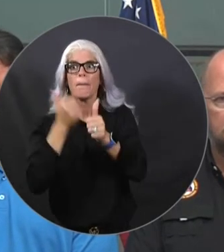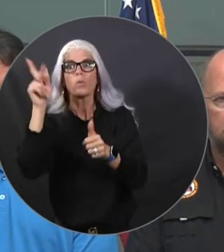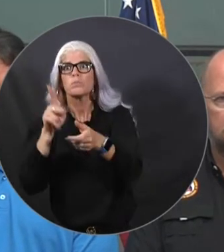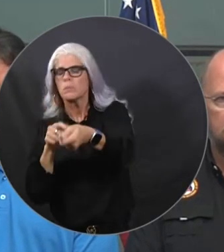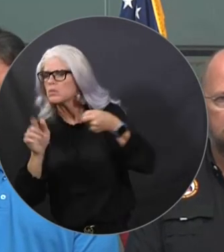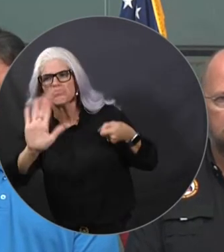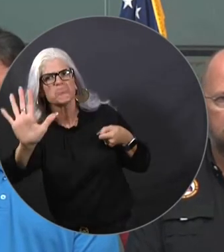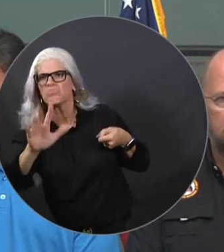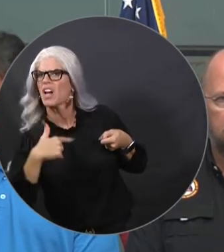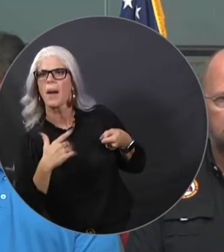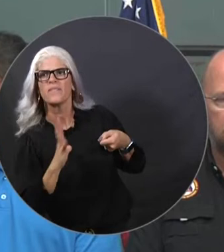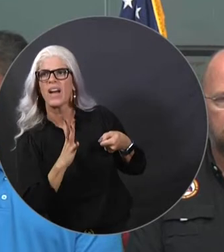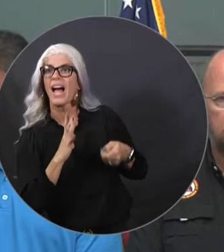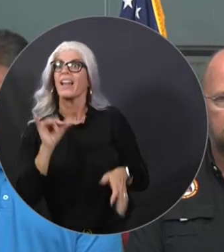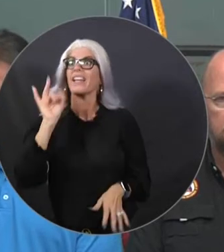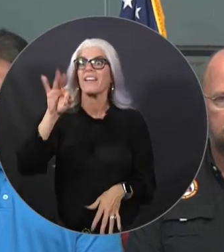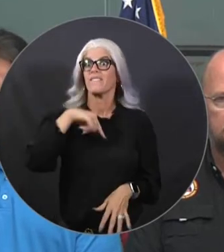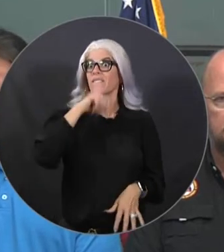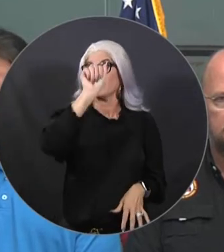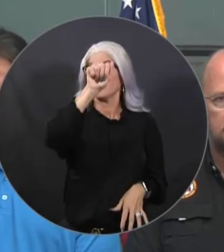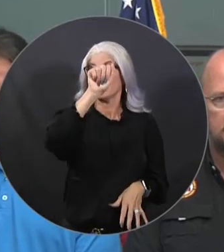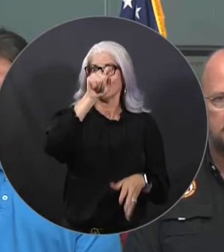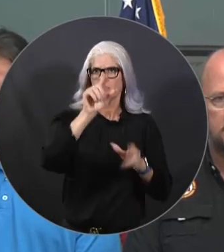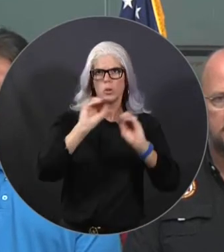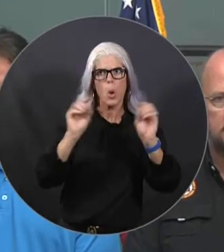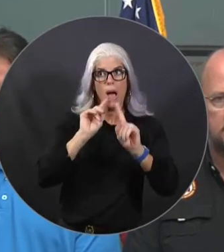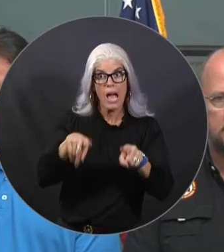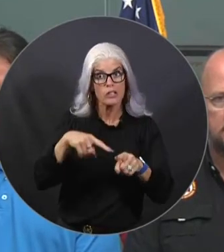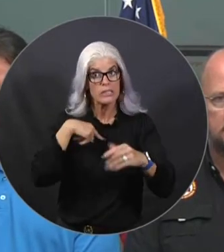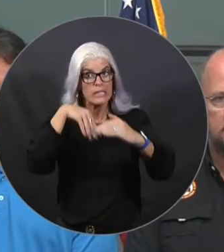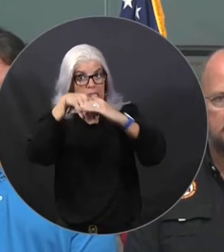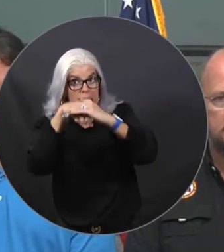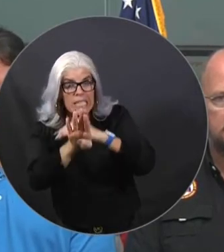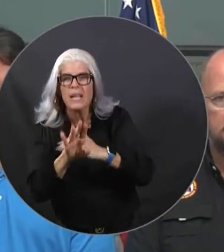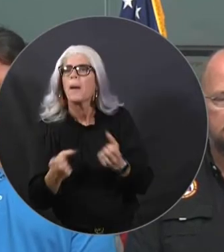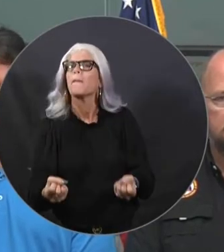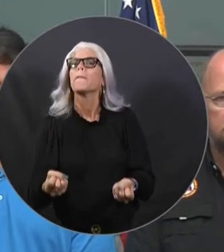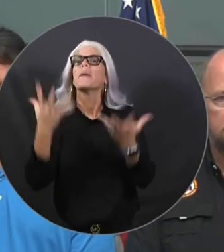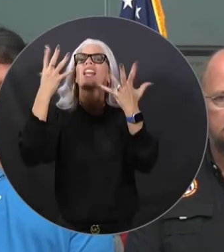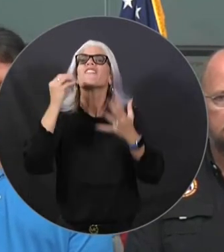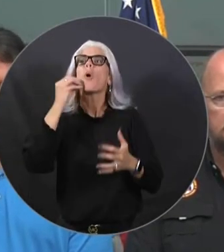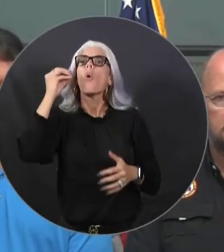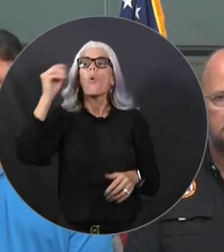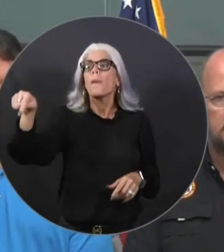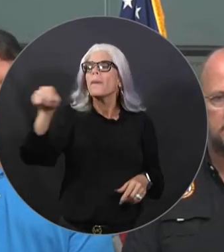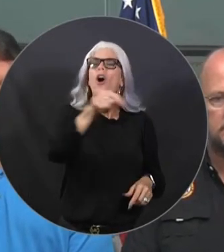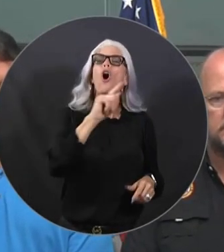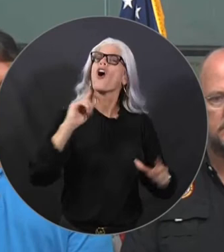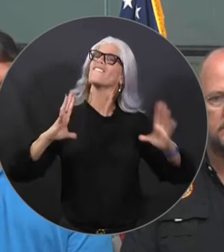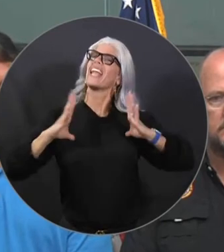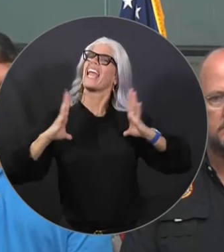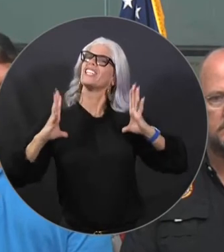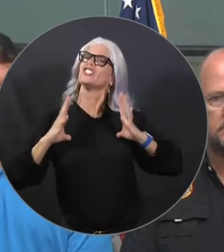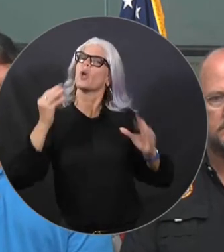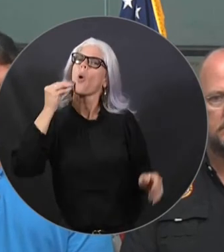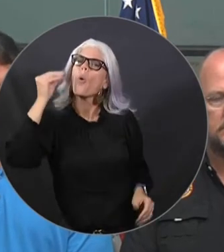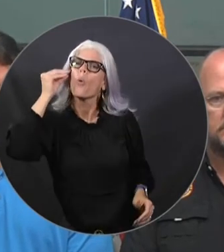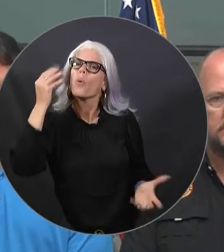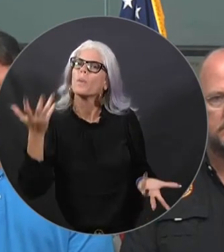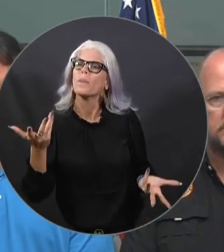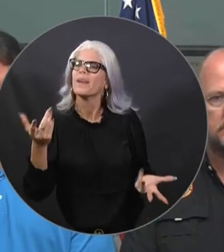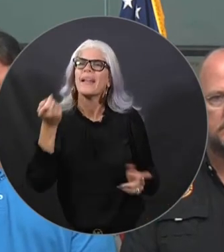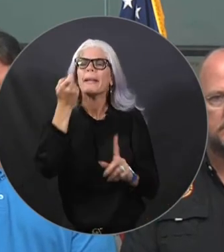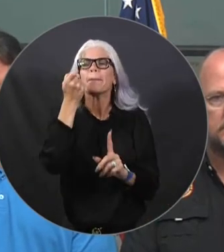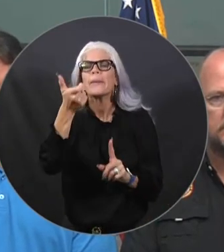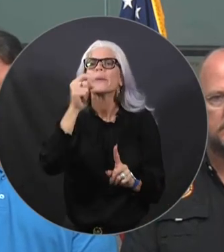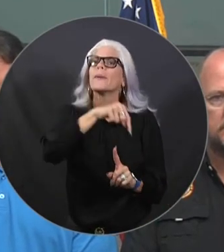going into those homes. Now, many of those homes are vacation homes and seasonal residents, so we'll see. Now, there are so what will be confirmed